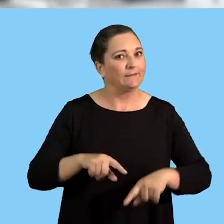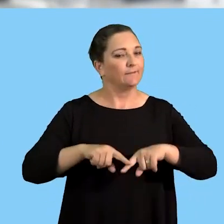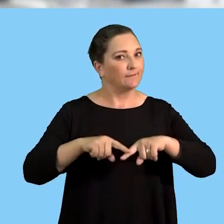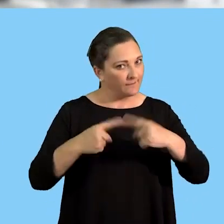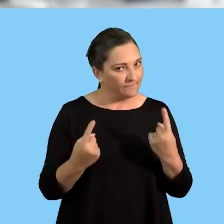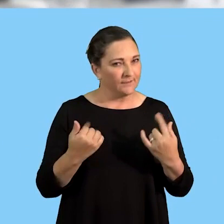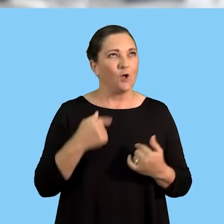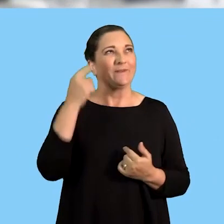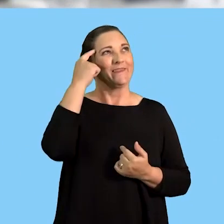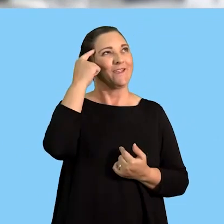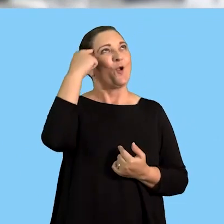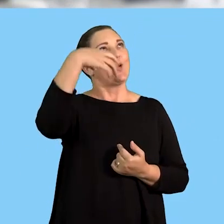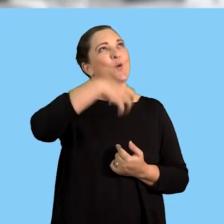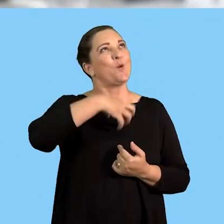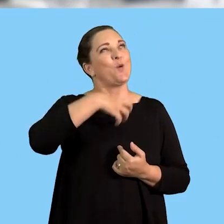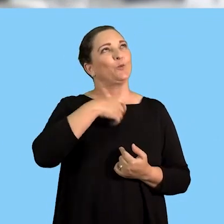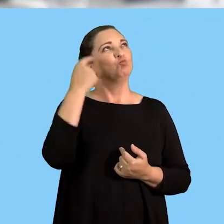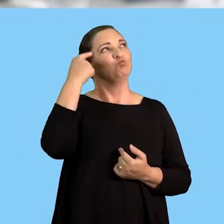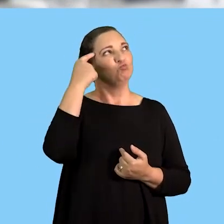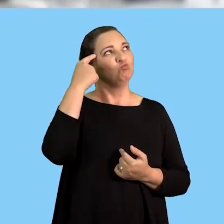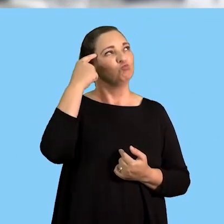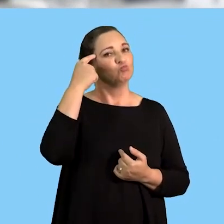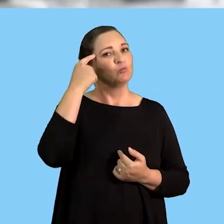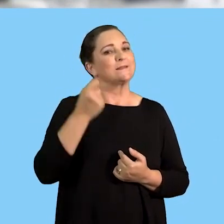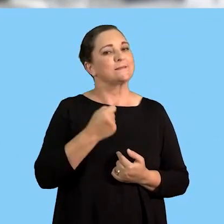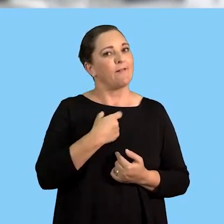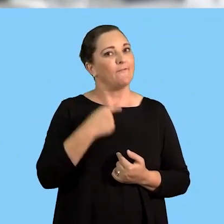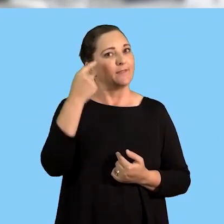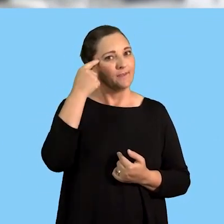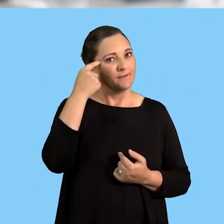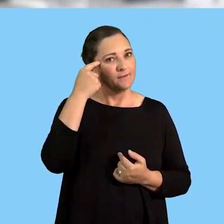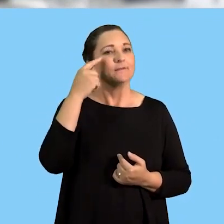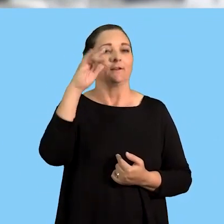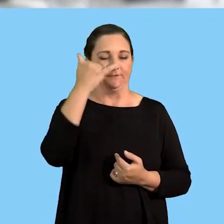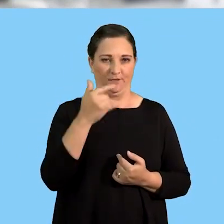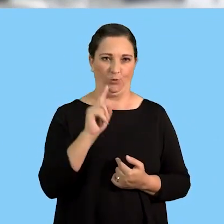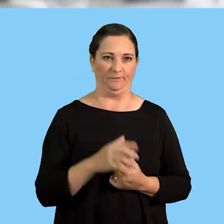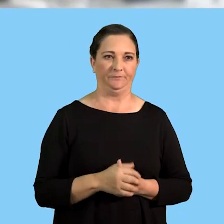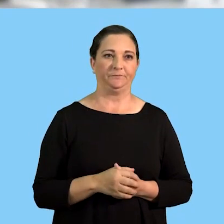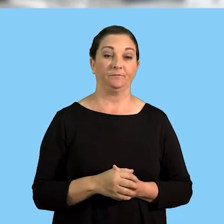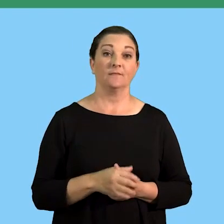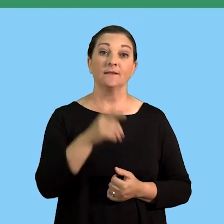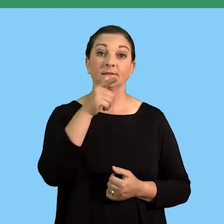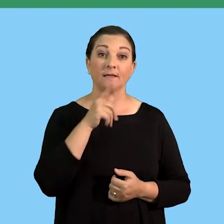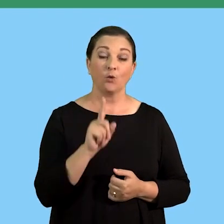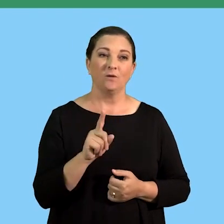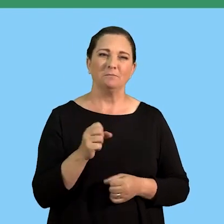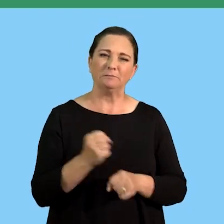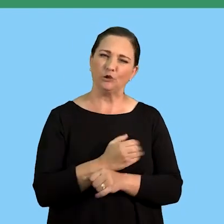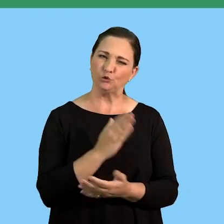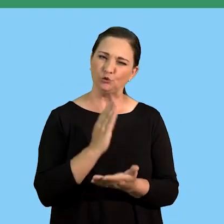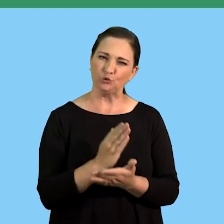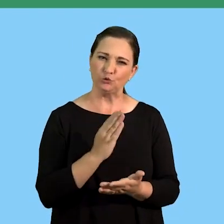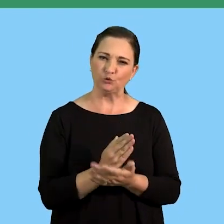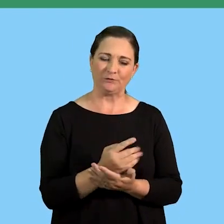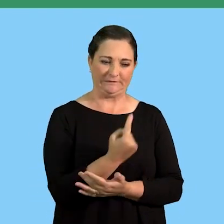in the scenario. We need to then find our own that are different. Now, let's check. It says there